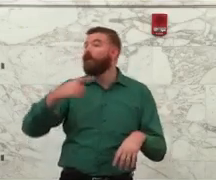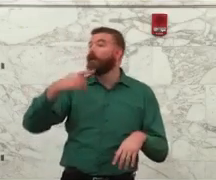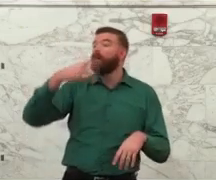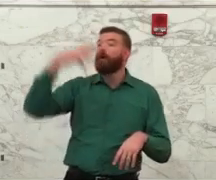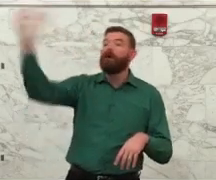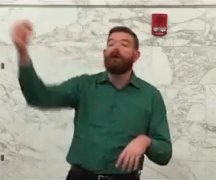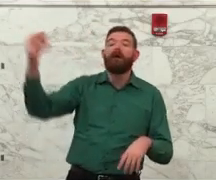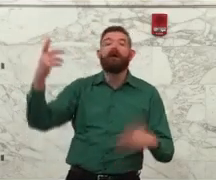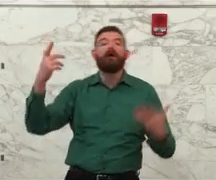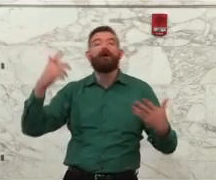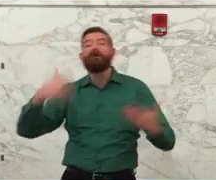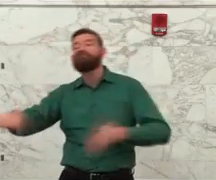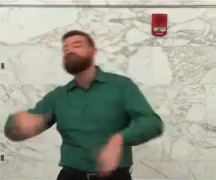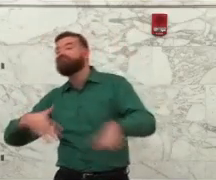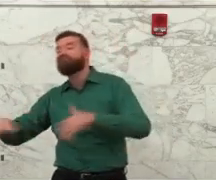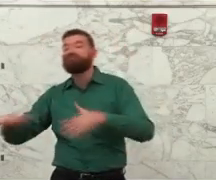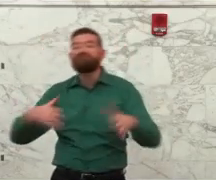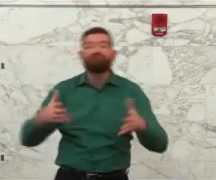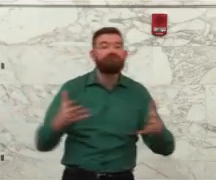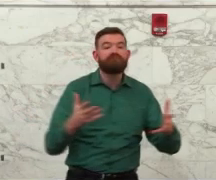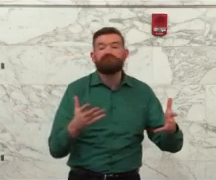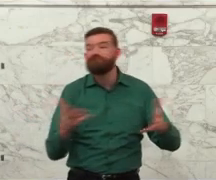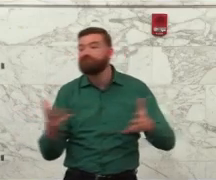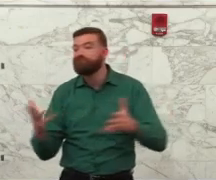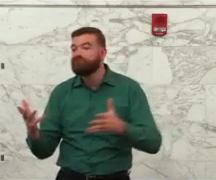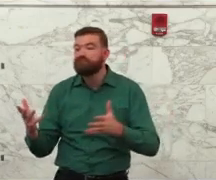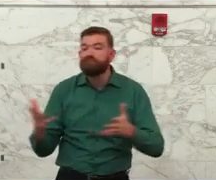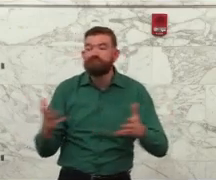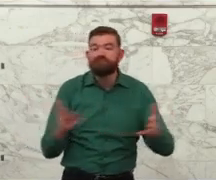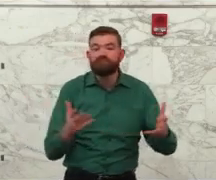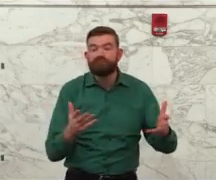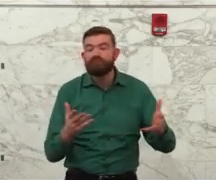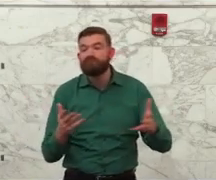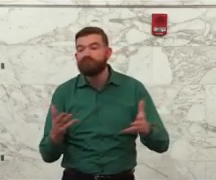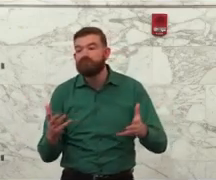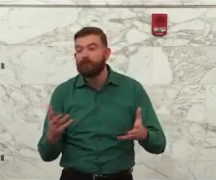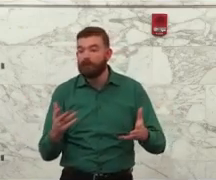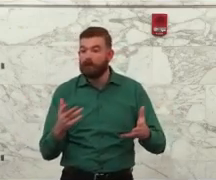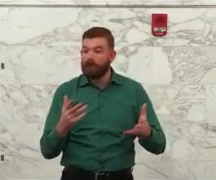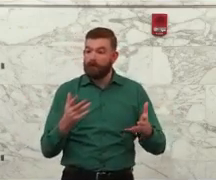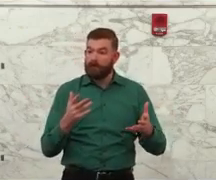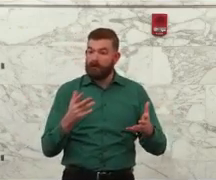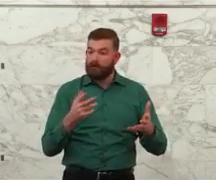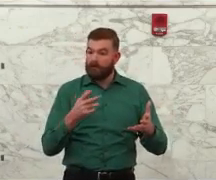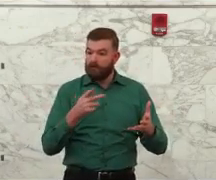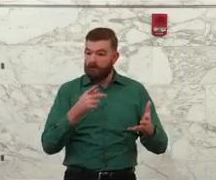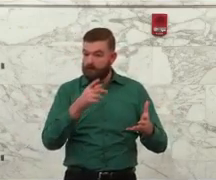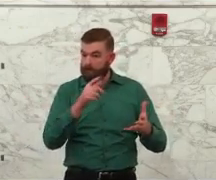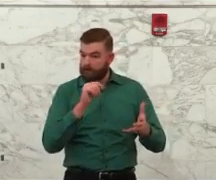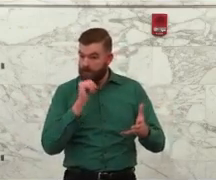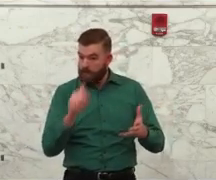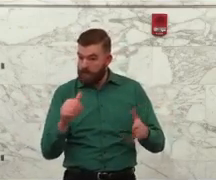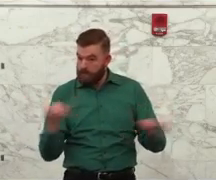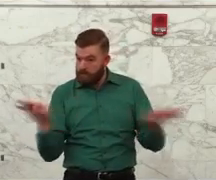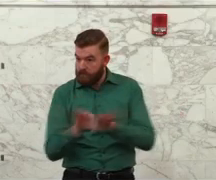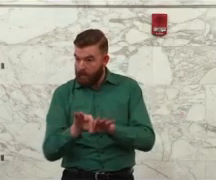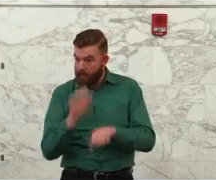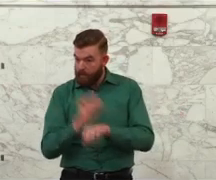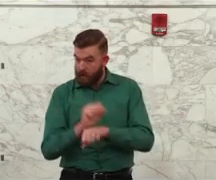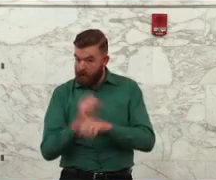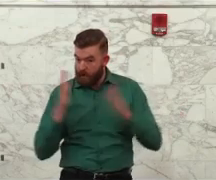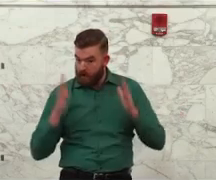other times, and unless we need you in our response efforts, we need you to just stay